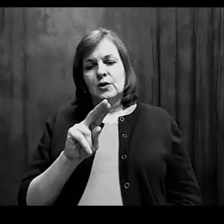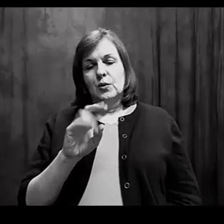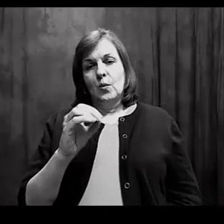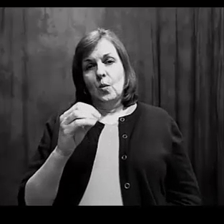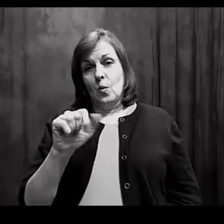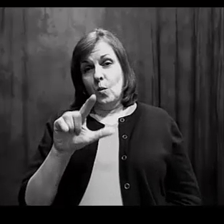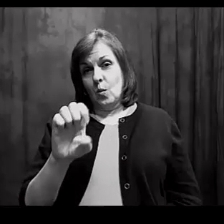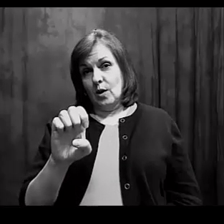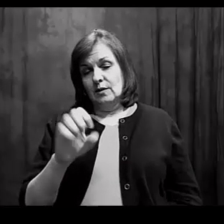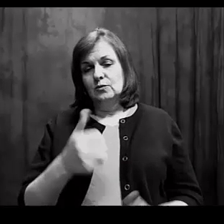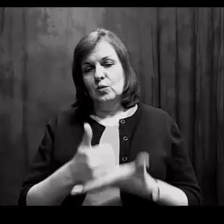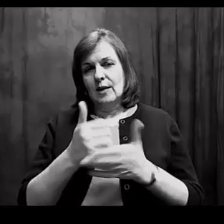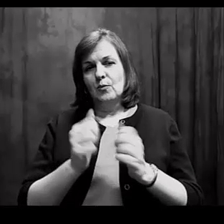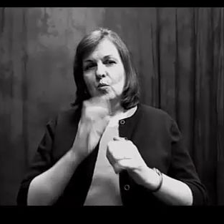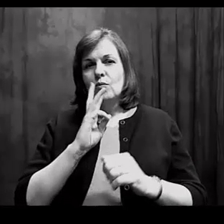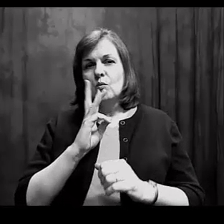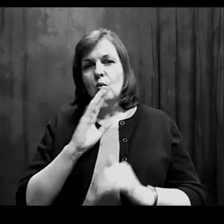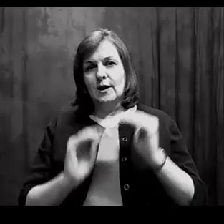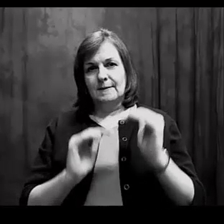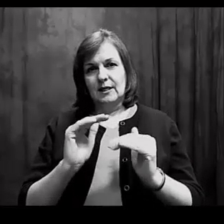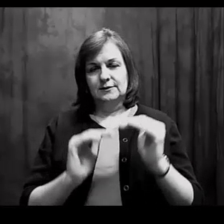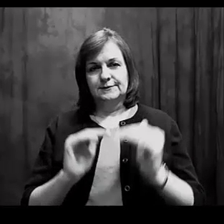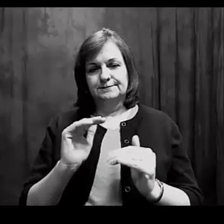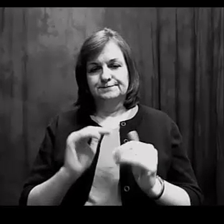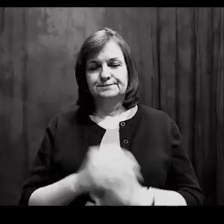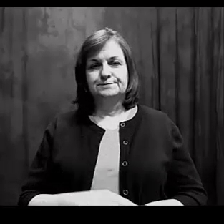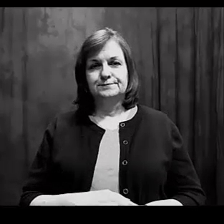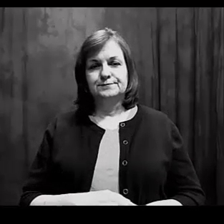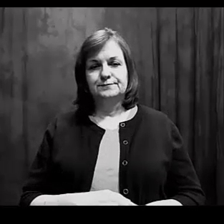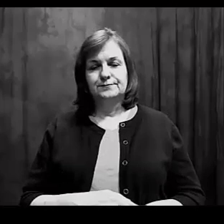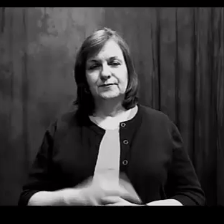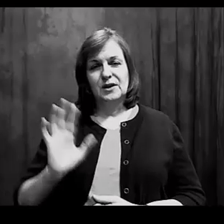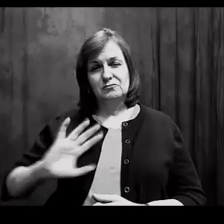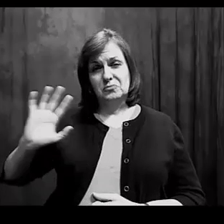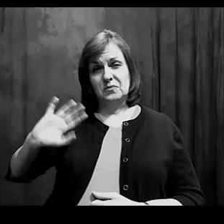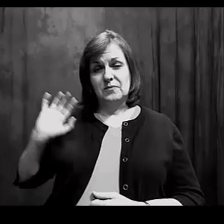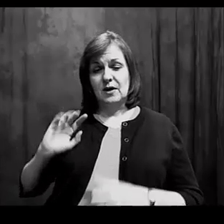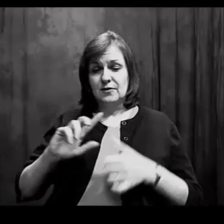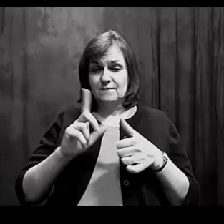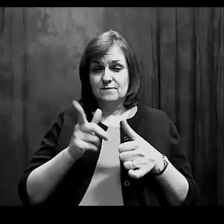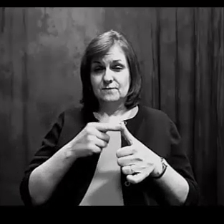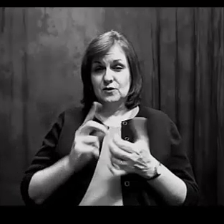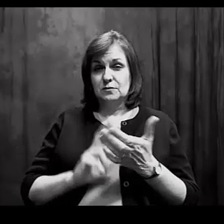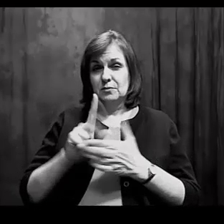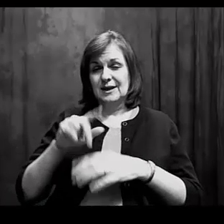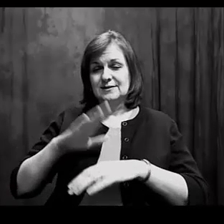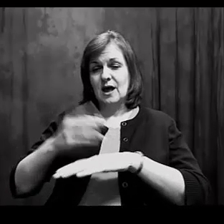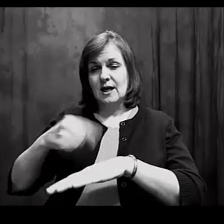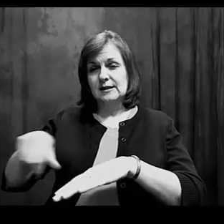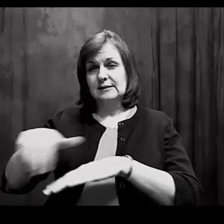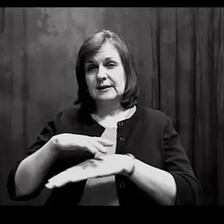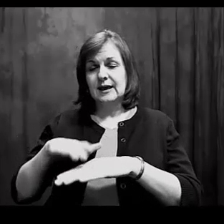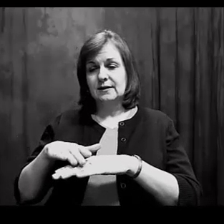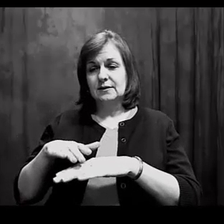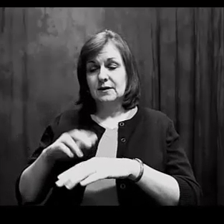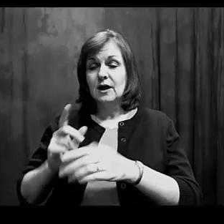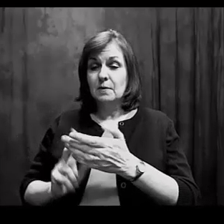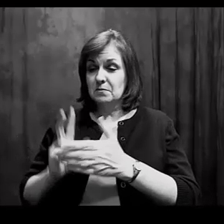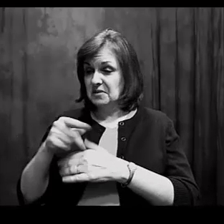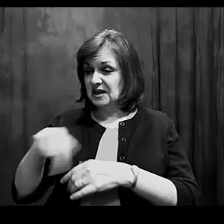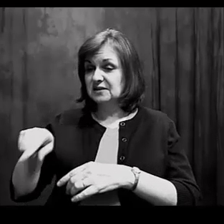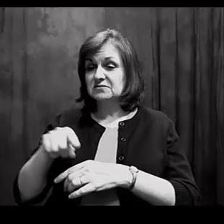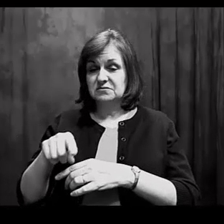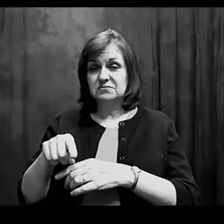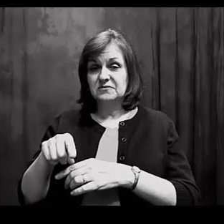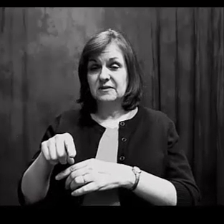being critical. We're going to have to deal with water balance. So the first plants that would have arrived